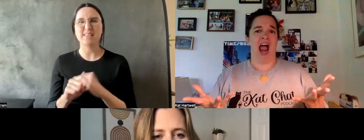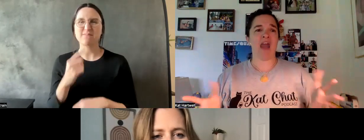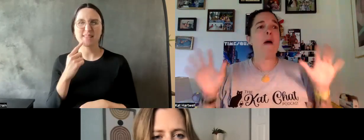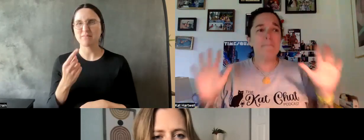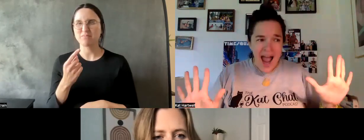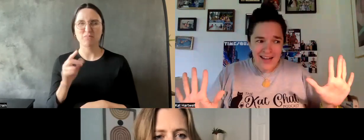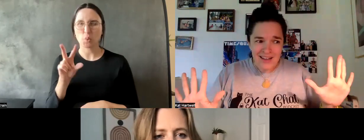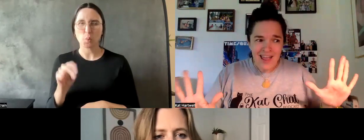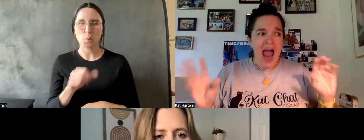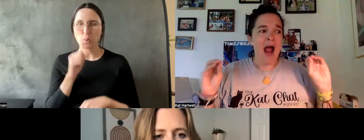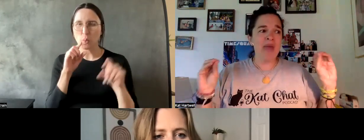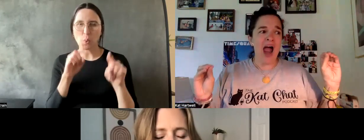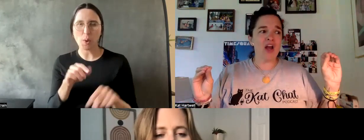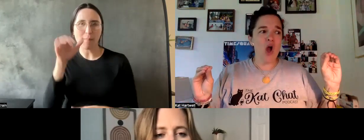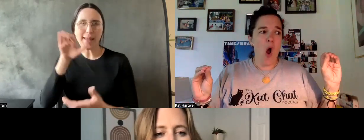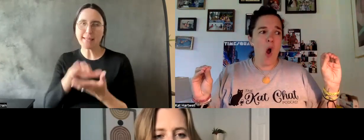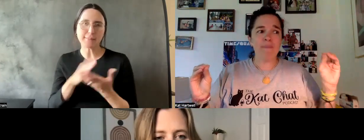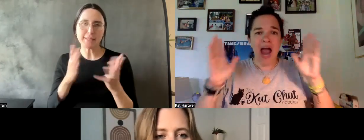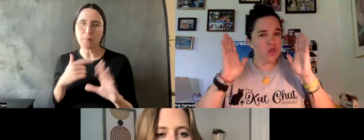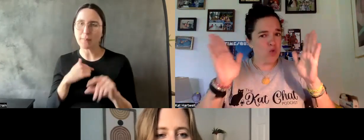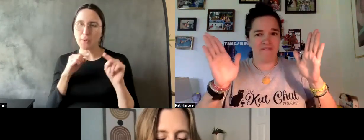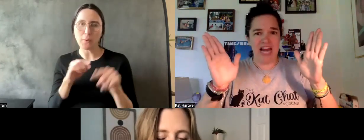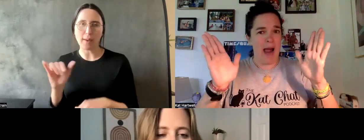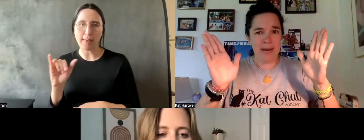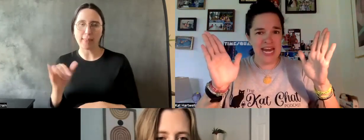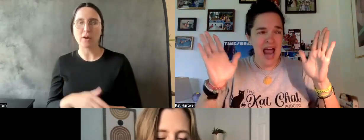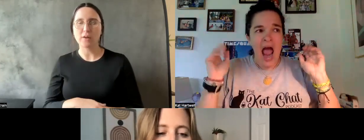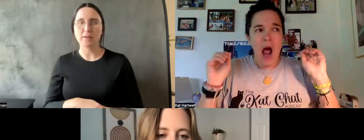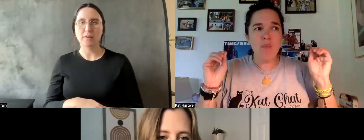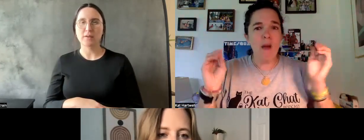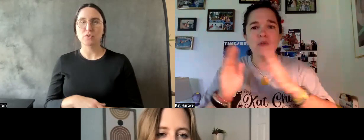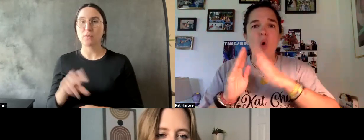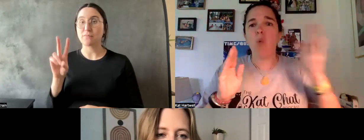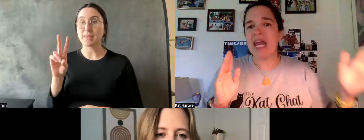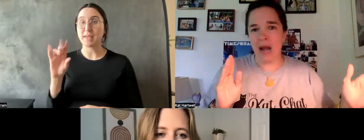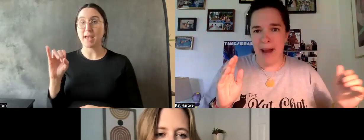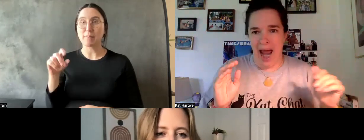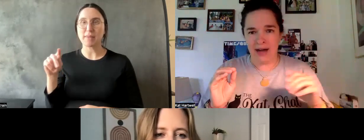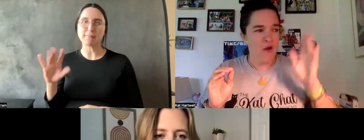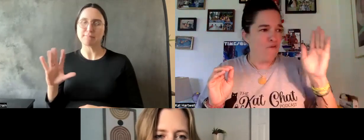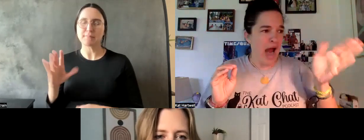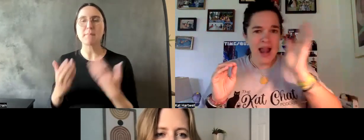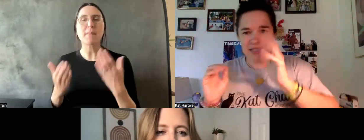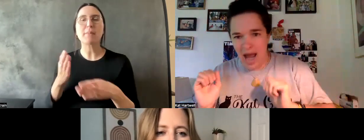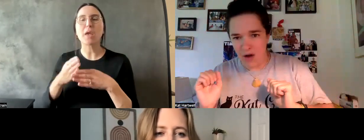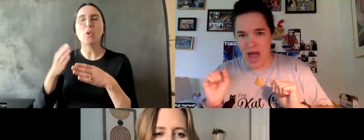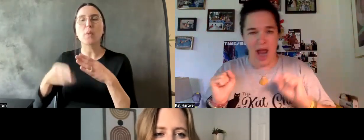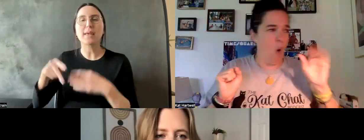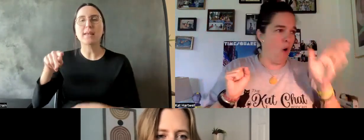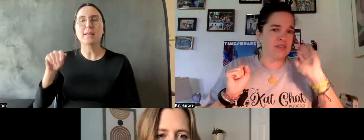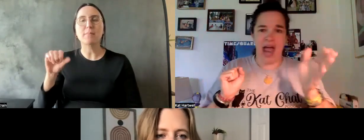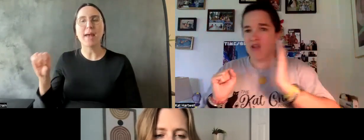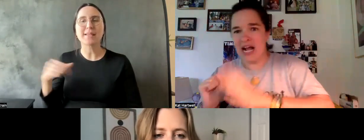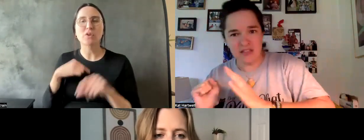Christmas Con, but I'm not gonna go. I'm not gonna do the VIP. I will probably do a weekend pass, Friday,